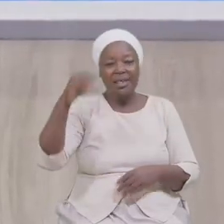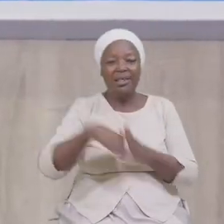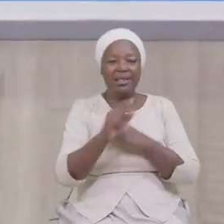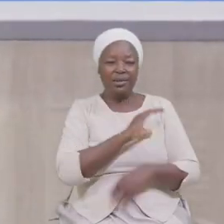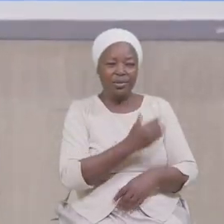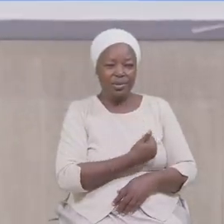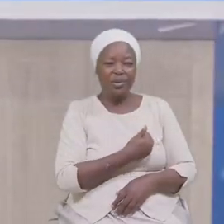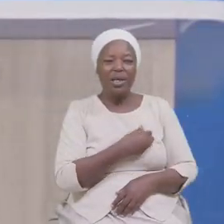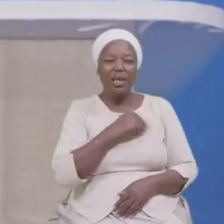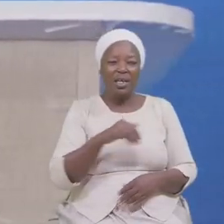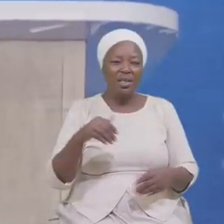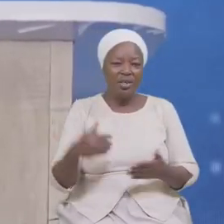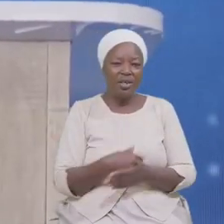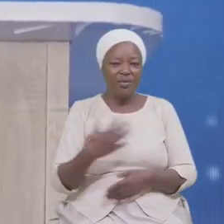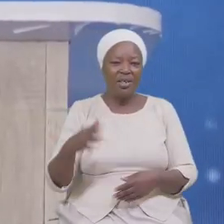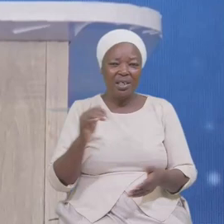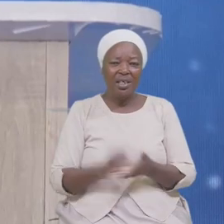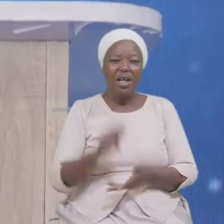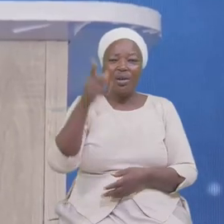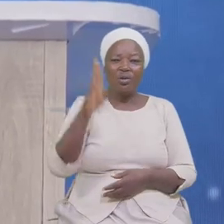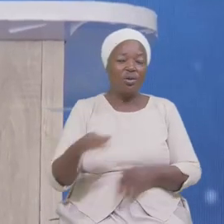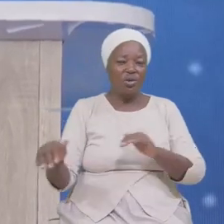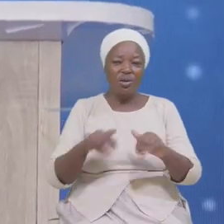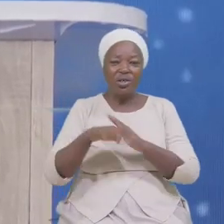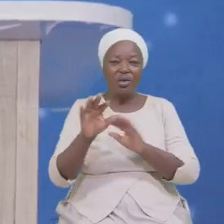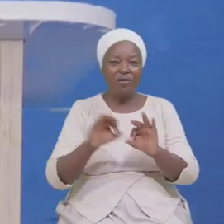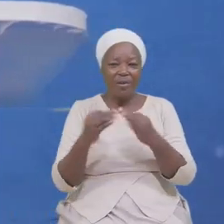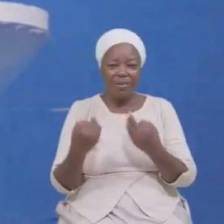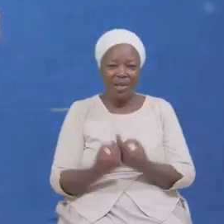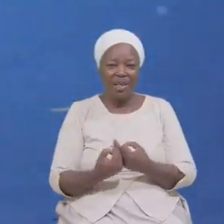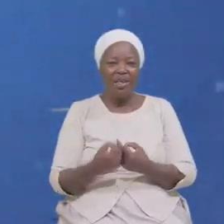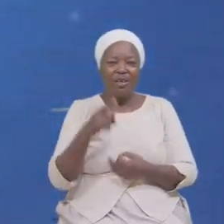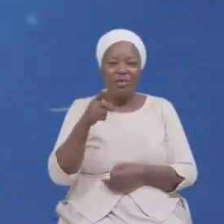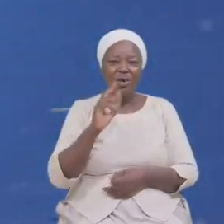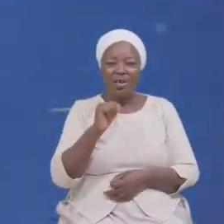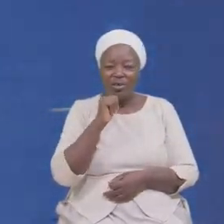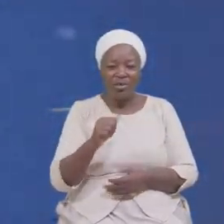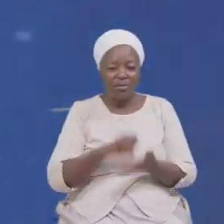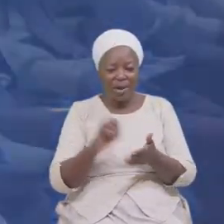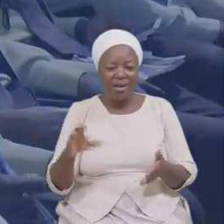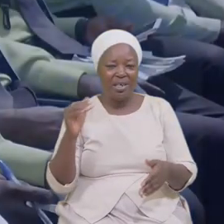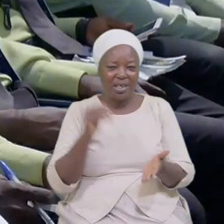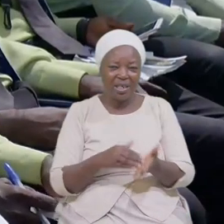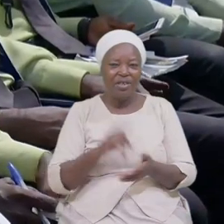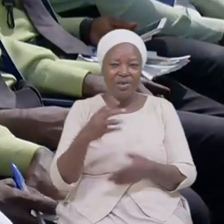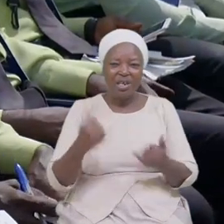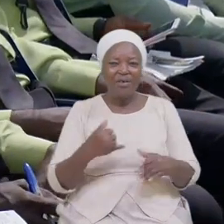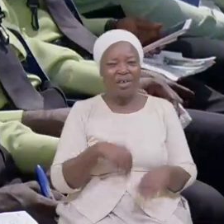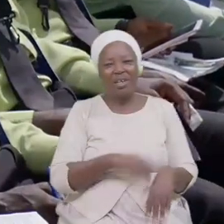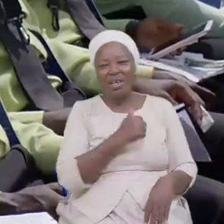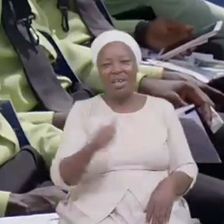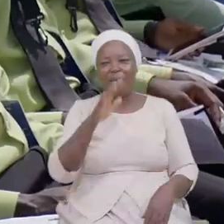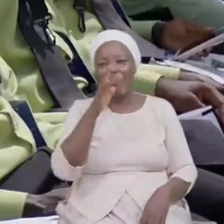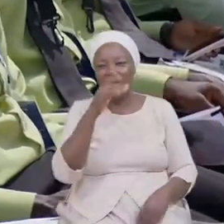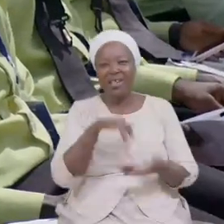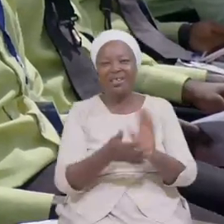new thing that God does in your family. You are no more barren. You are now a mother. Amen. You